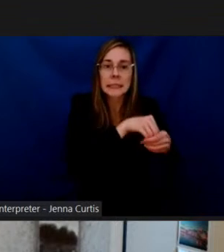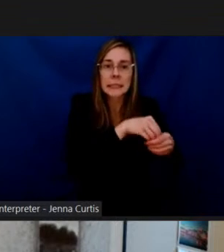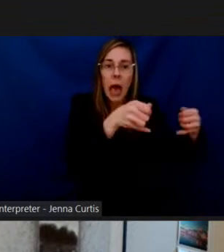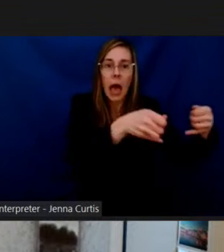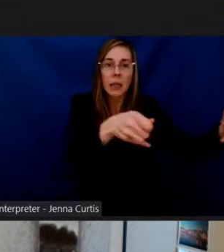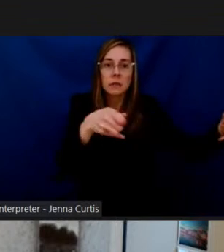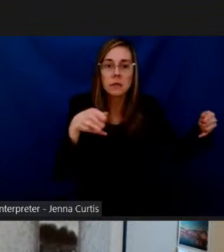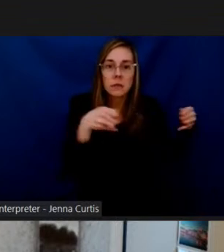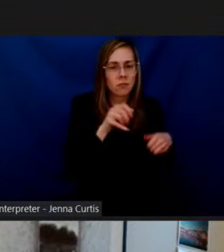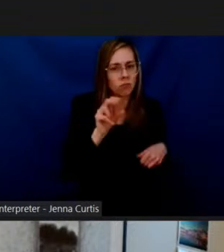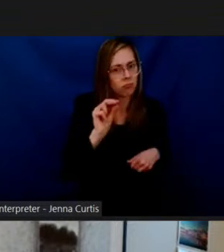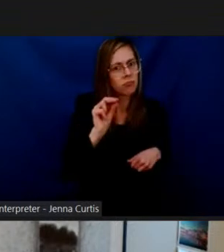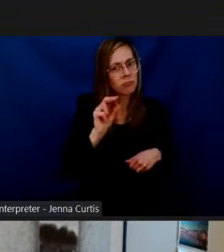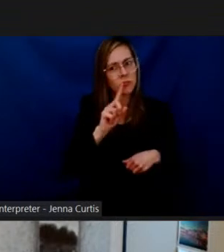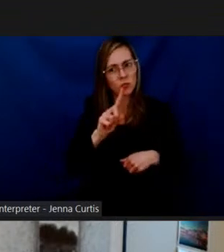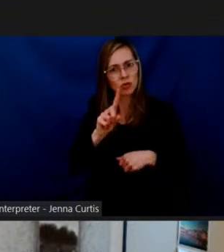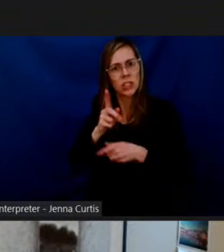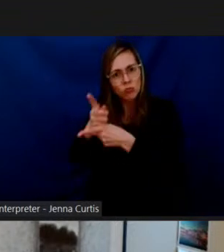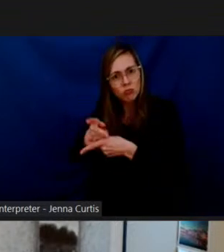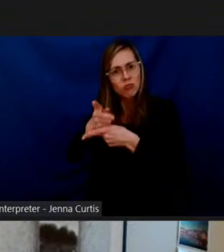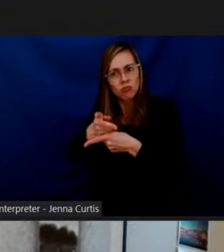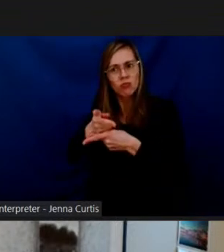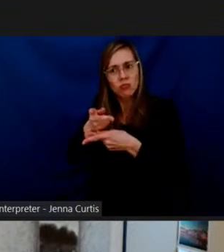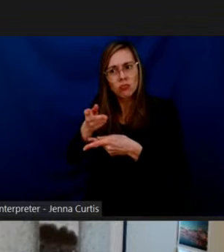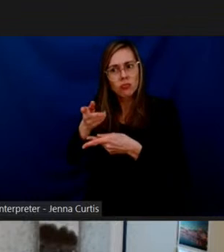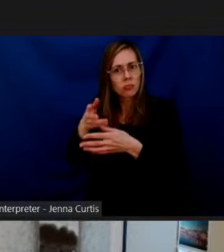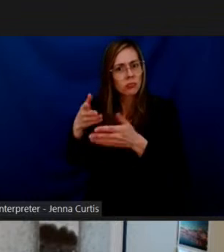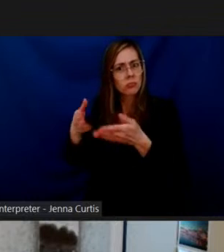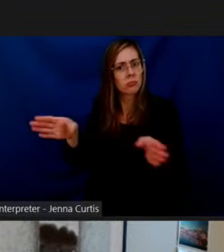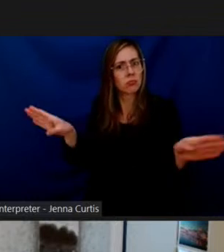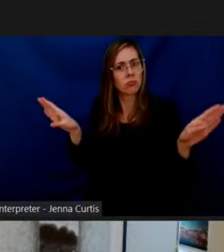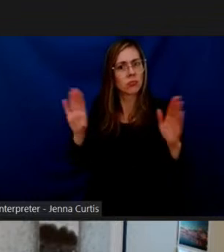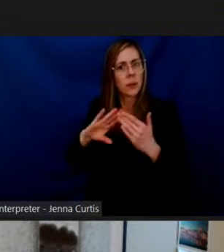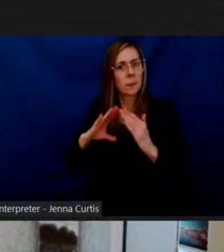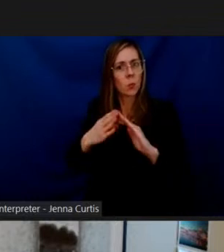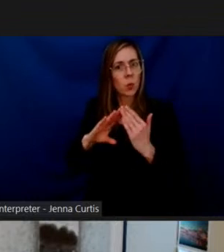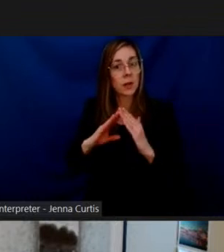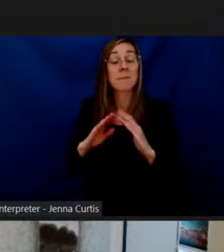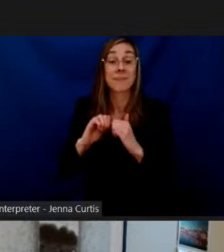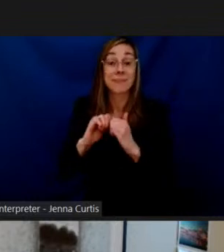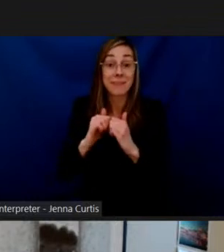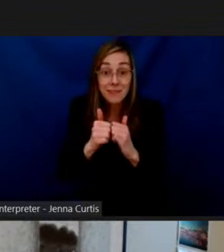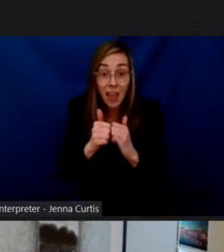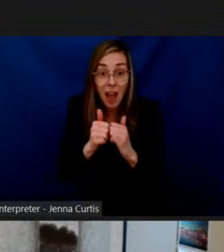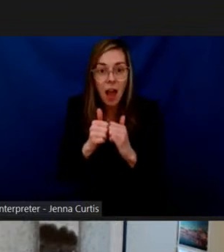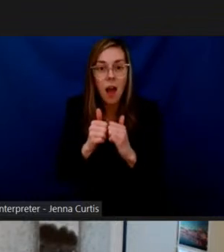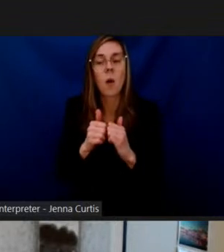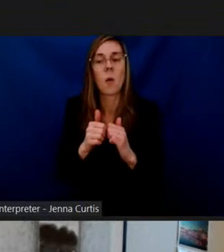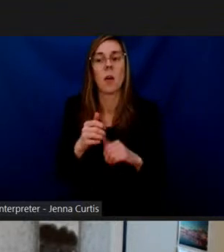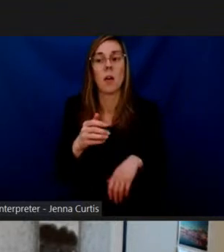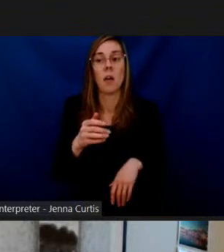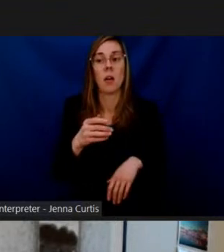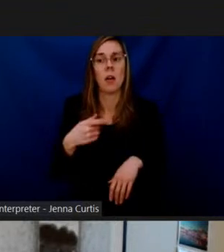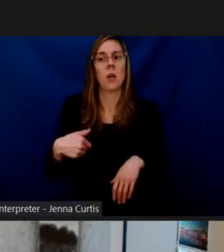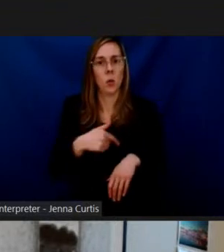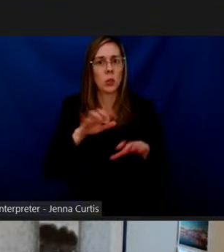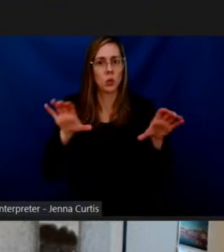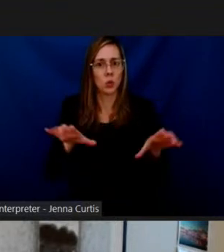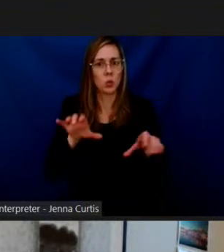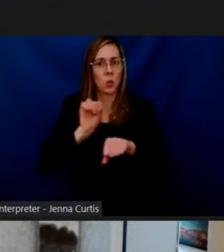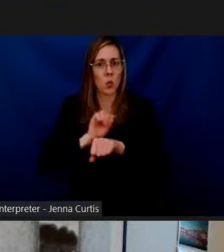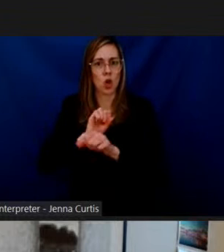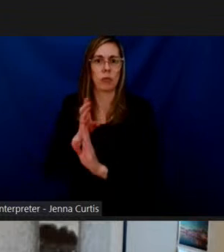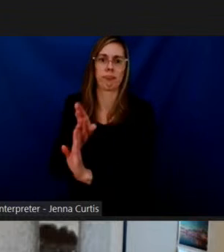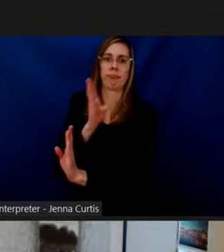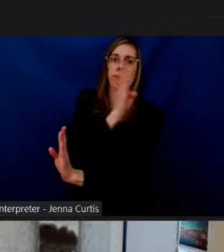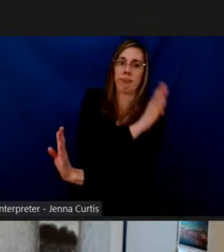the entire community. Now, part of how we do that is by really doing the work on the front end, by having the director, in this